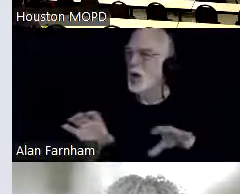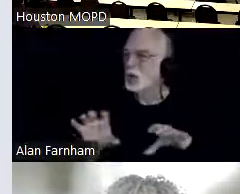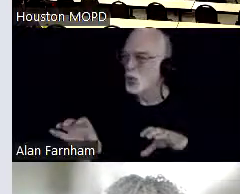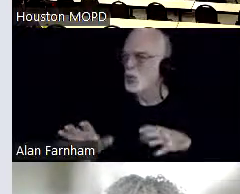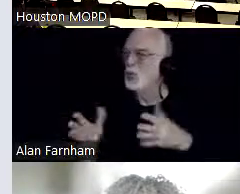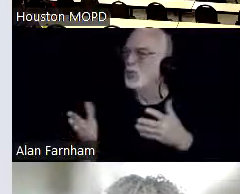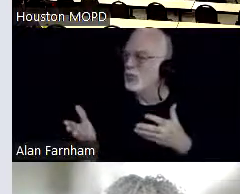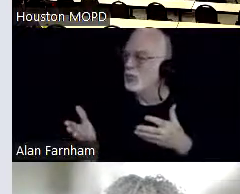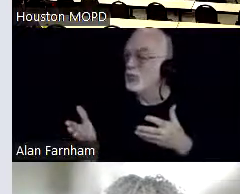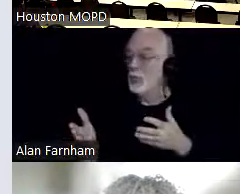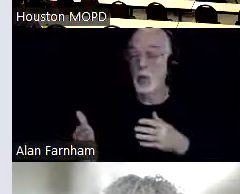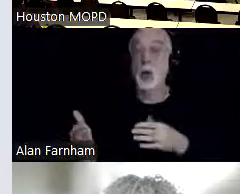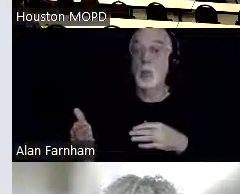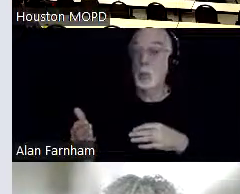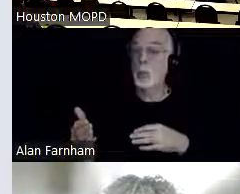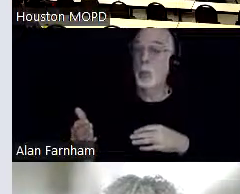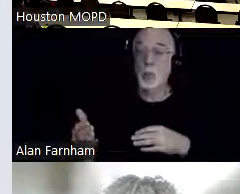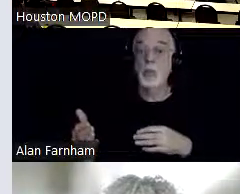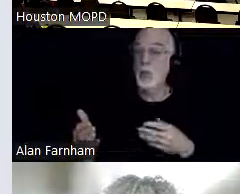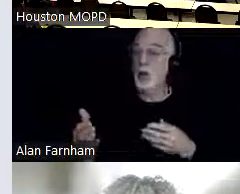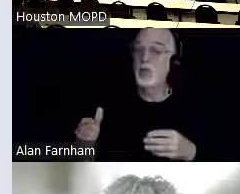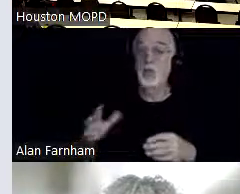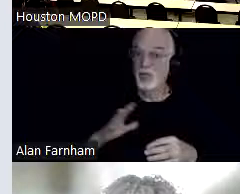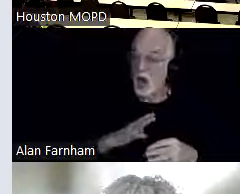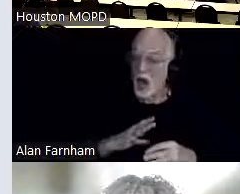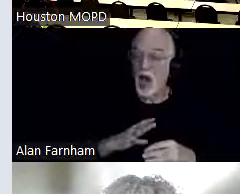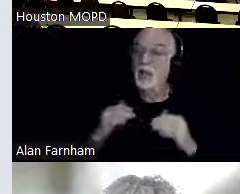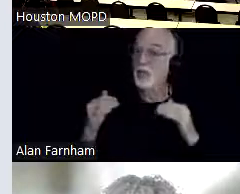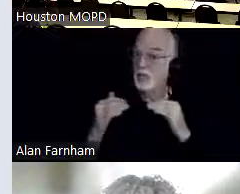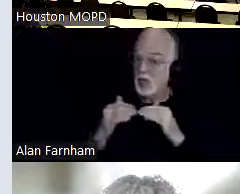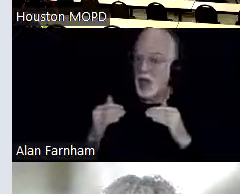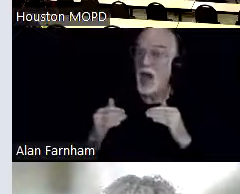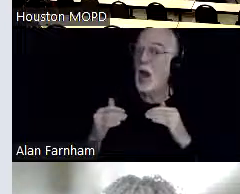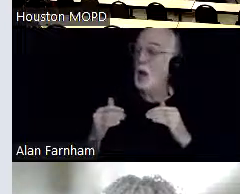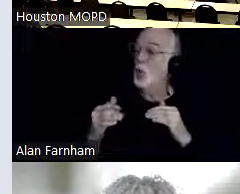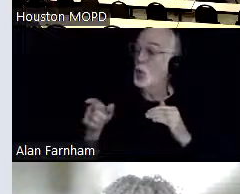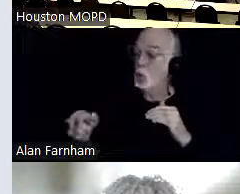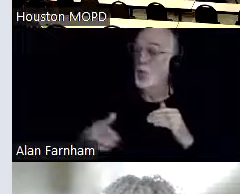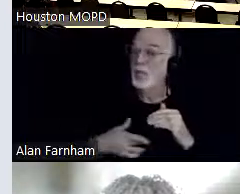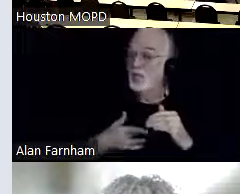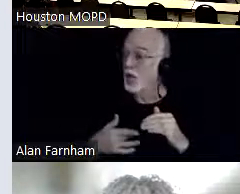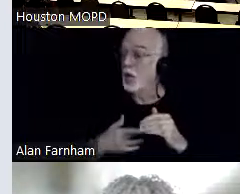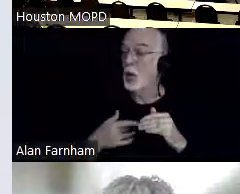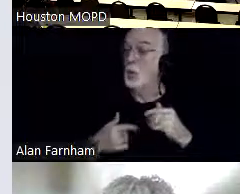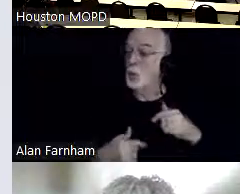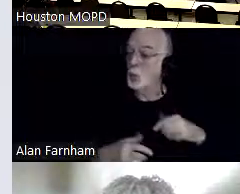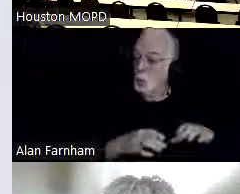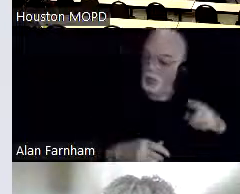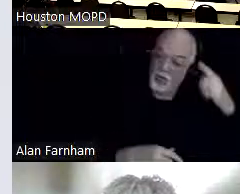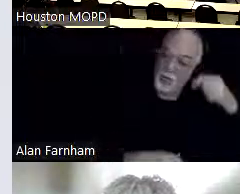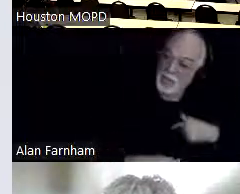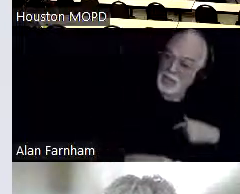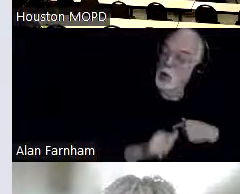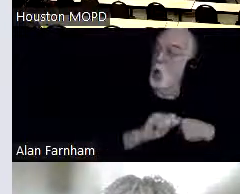it is just for the fact that if you believe you have to do for one, you have to do for others,